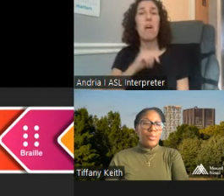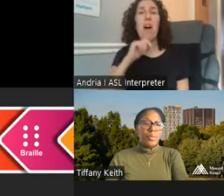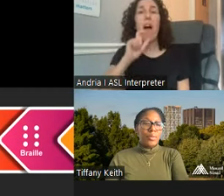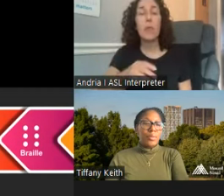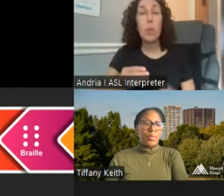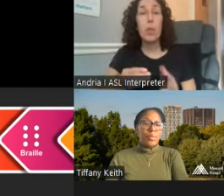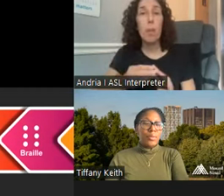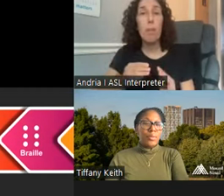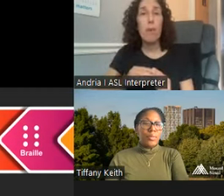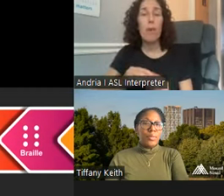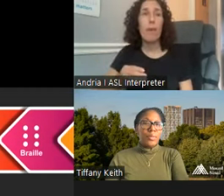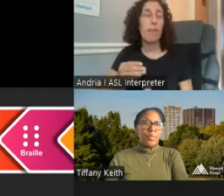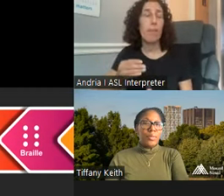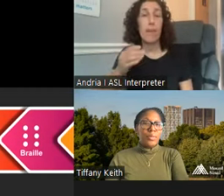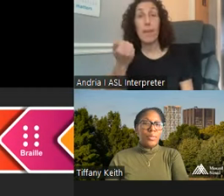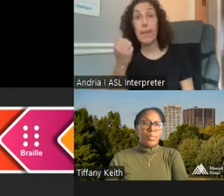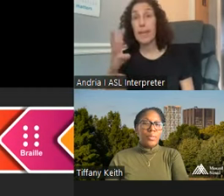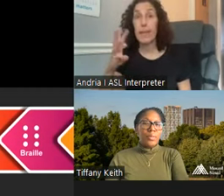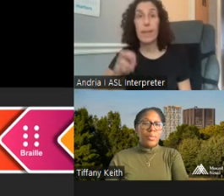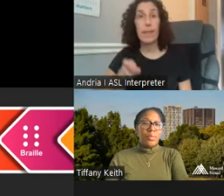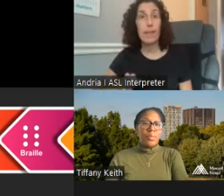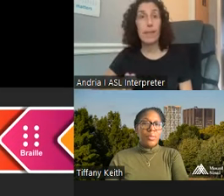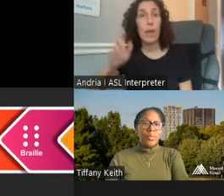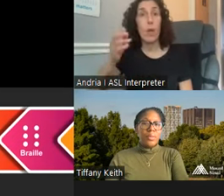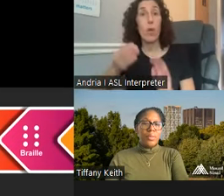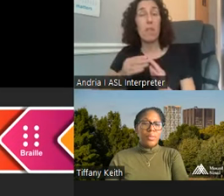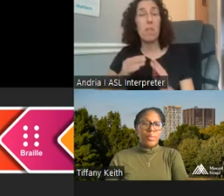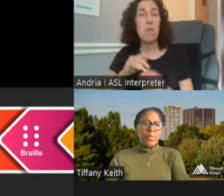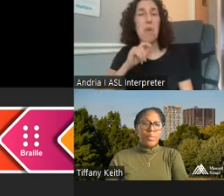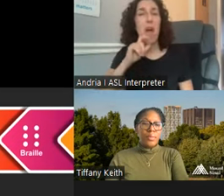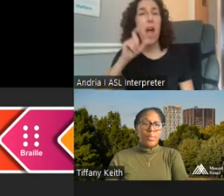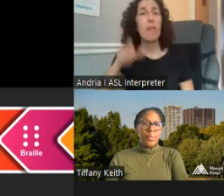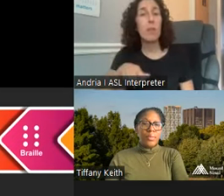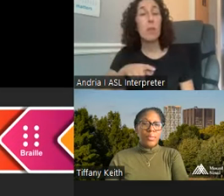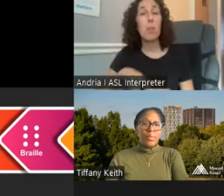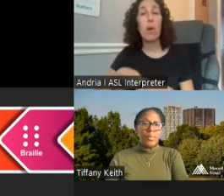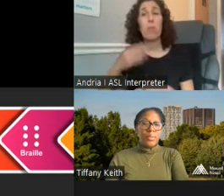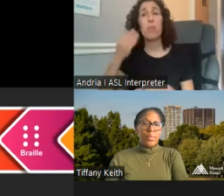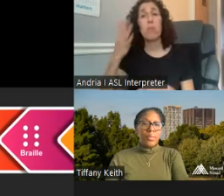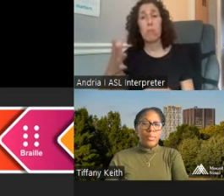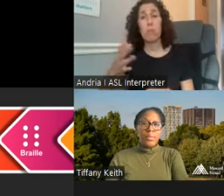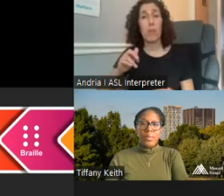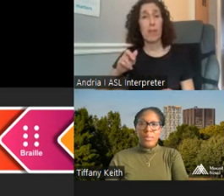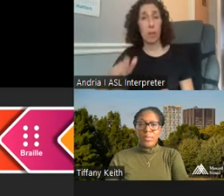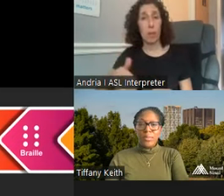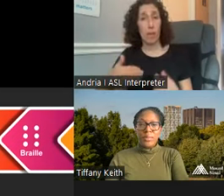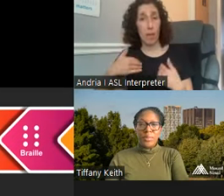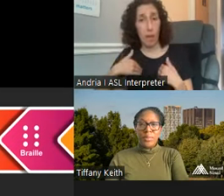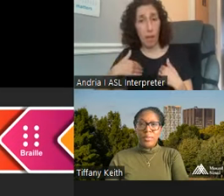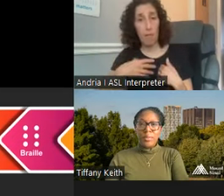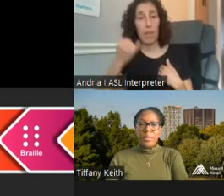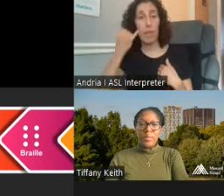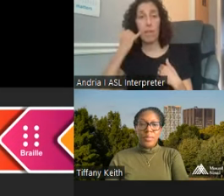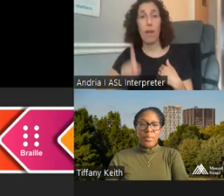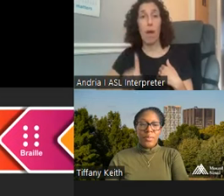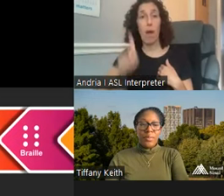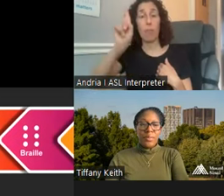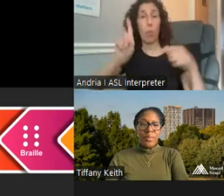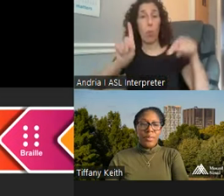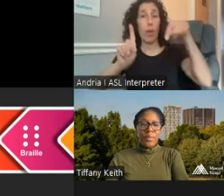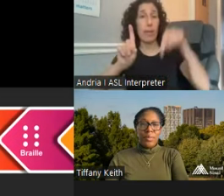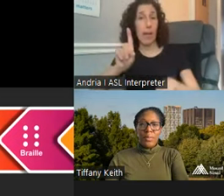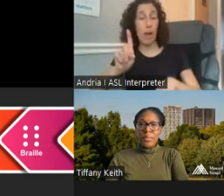their mobility device or whatever other techniques they're using. Unless they ask, and then maybe they will ask. But it is important to say